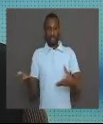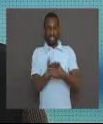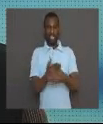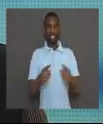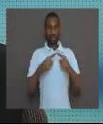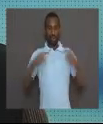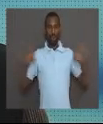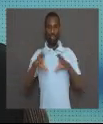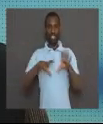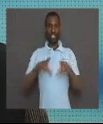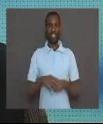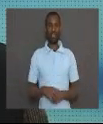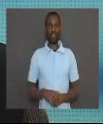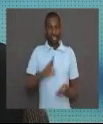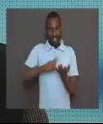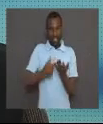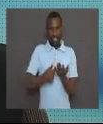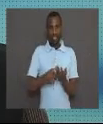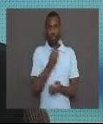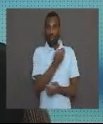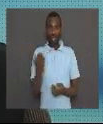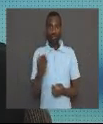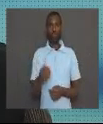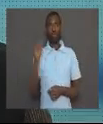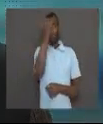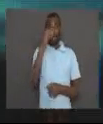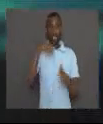travel more slowly through the air.